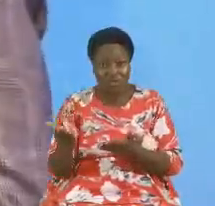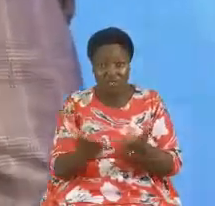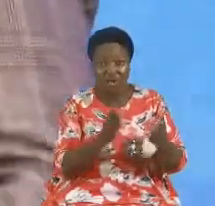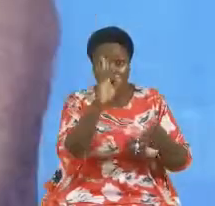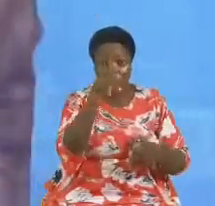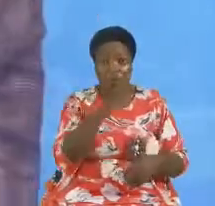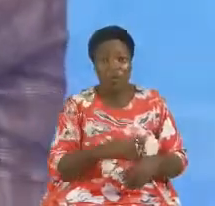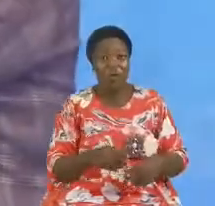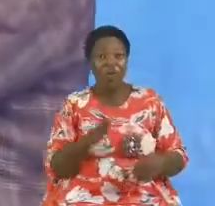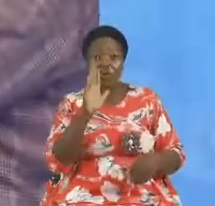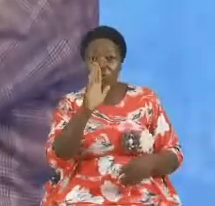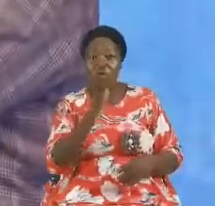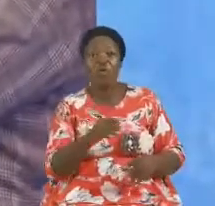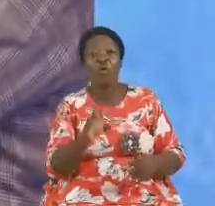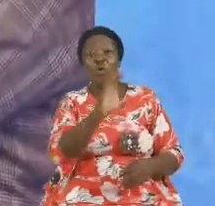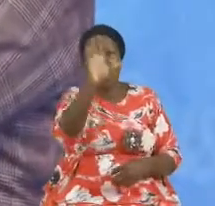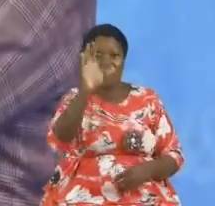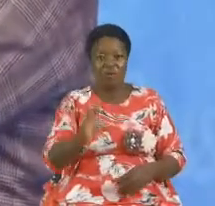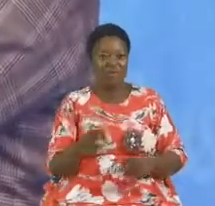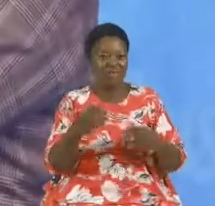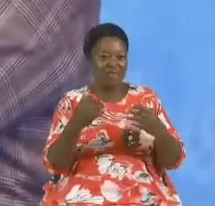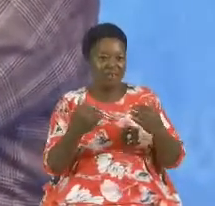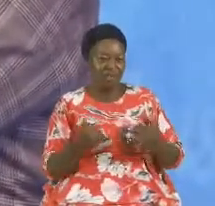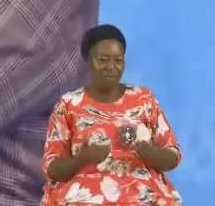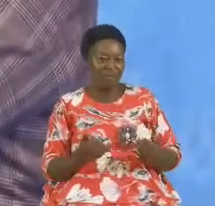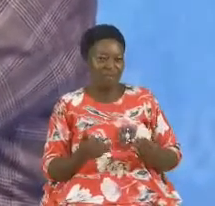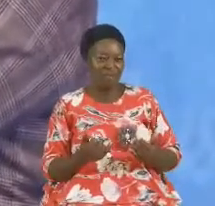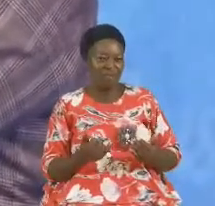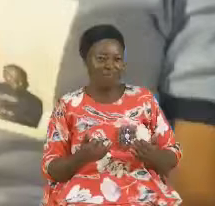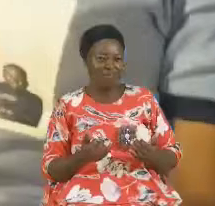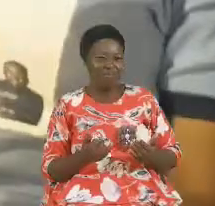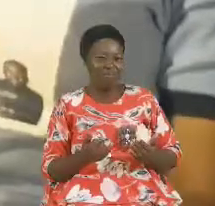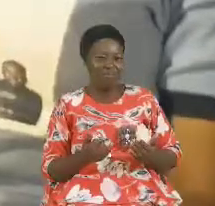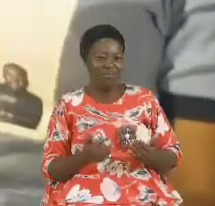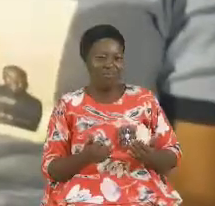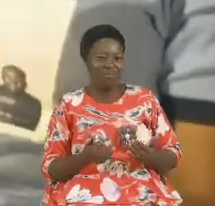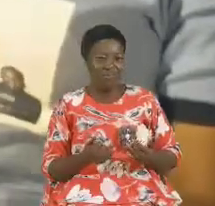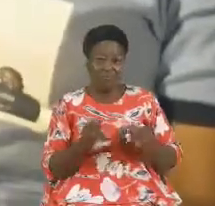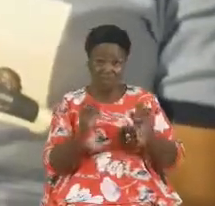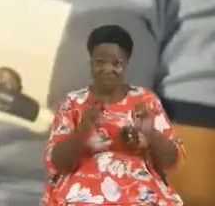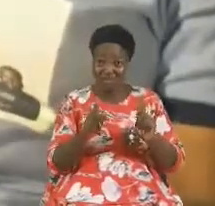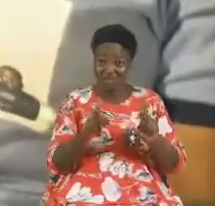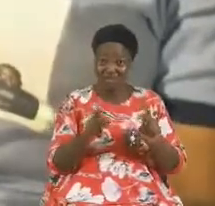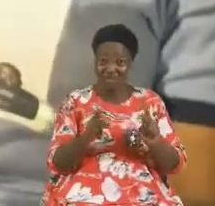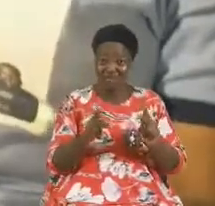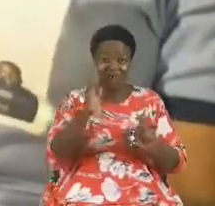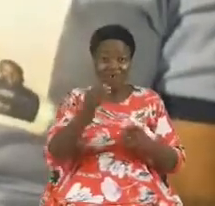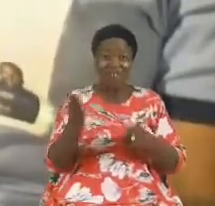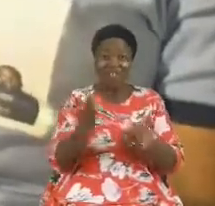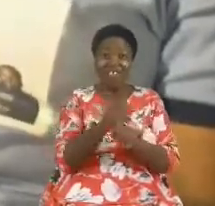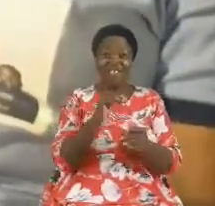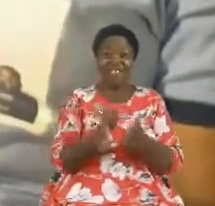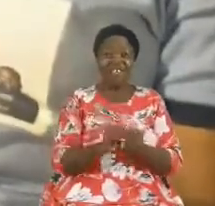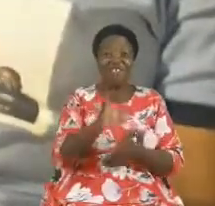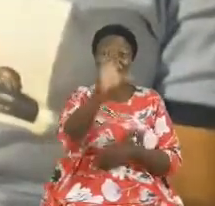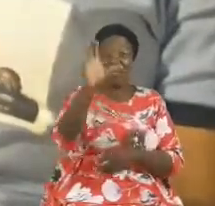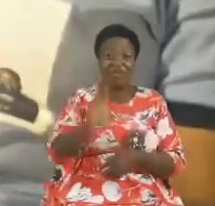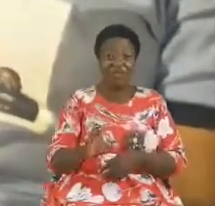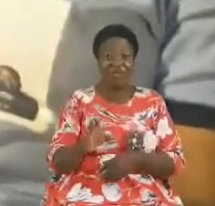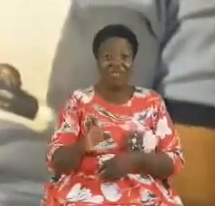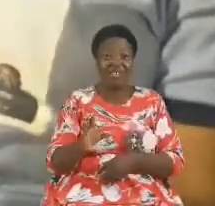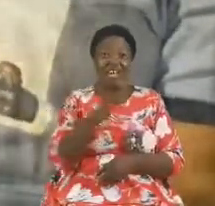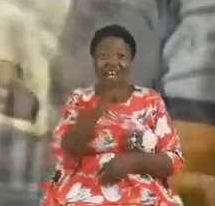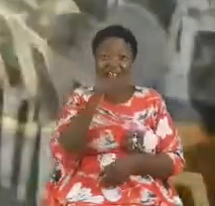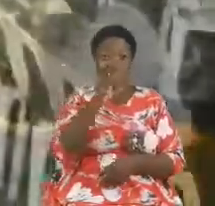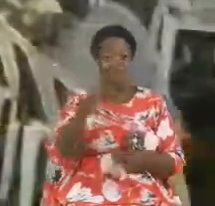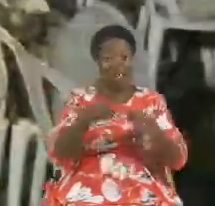You take up your cross. Is that all right? I said, is that all right? You take up that